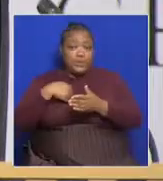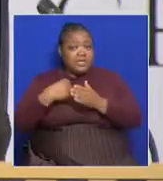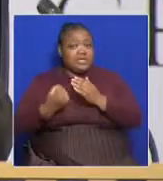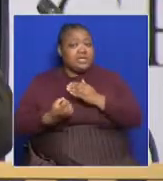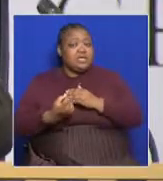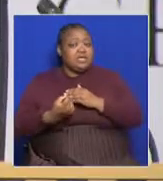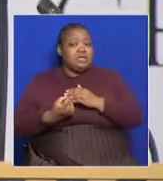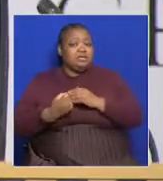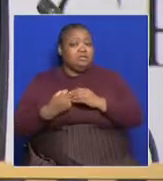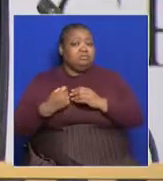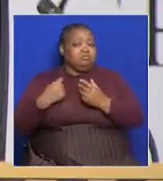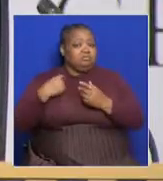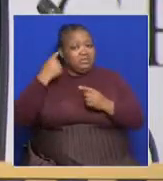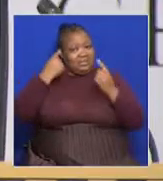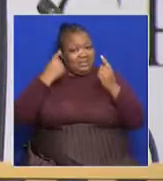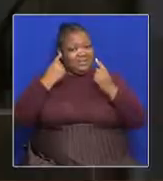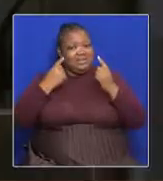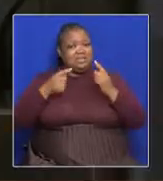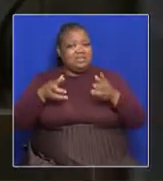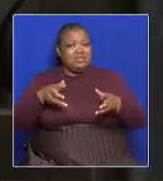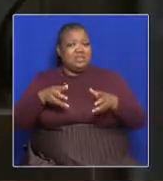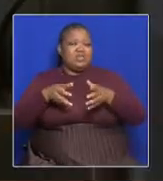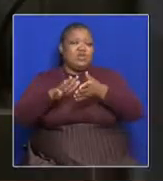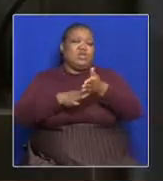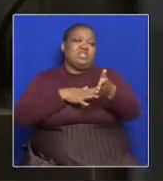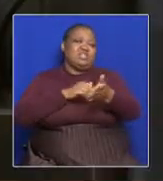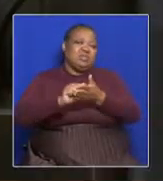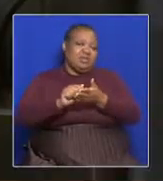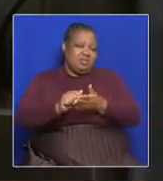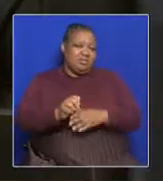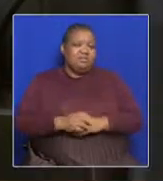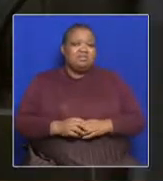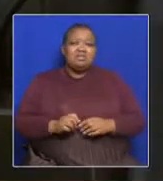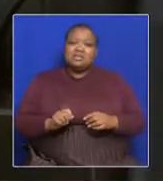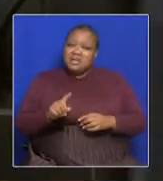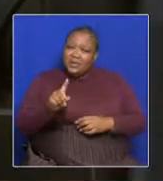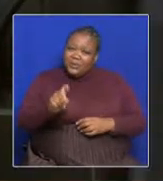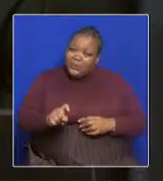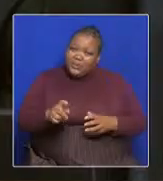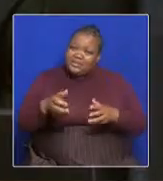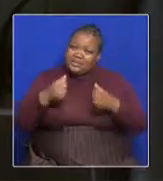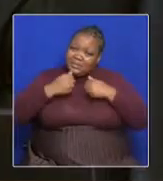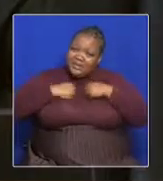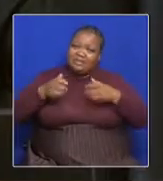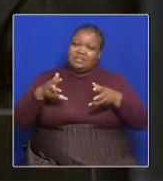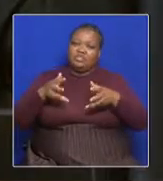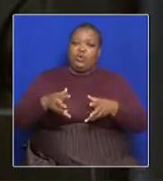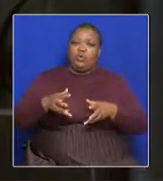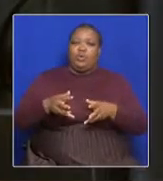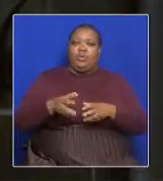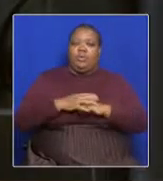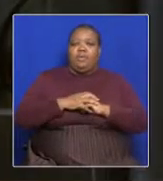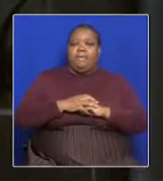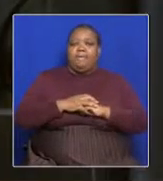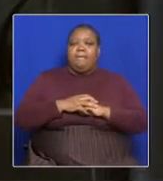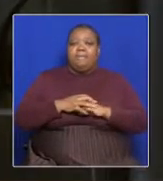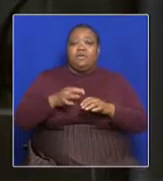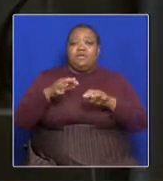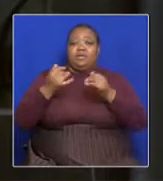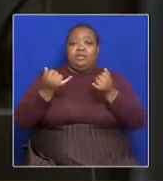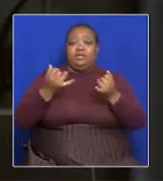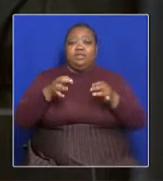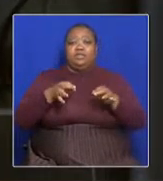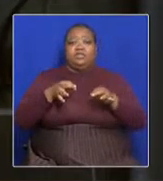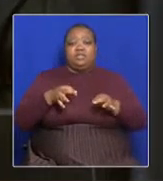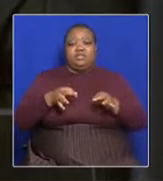for destruction, to do whatever. Exactly my question, Colonel, that what you're explaining about the Mandrax, it